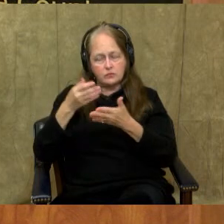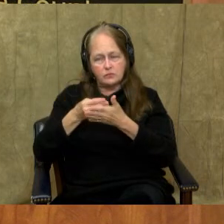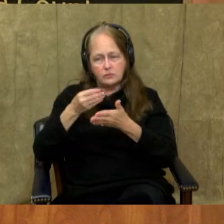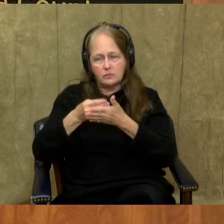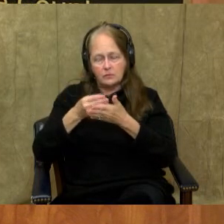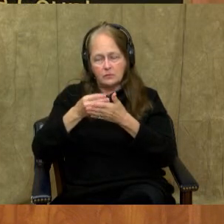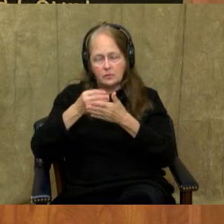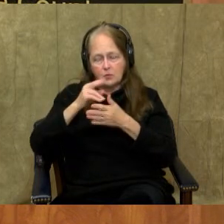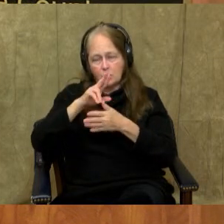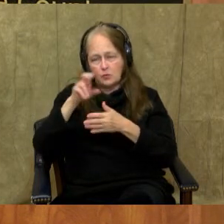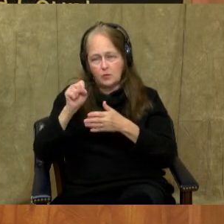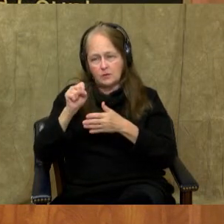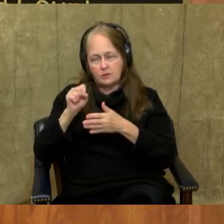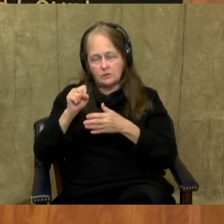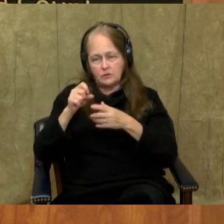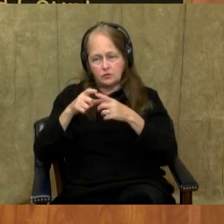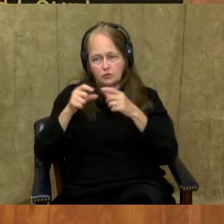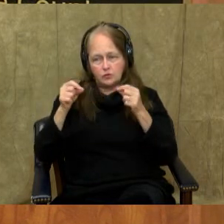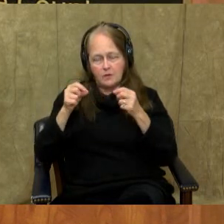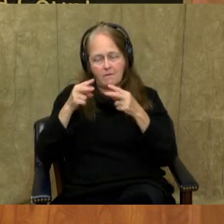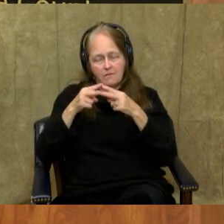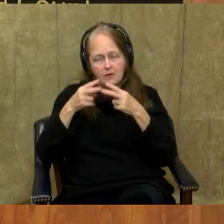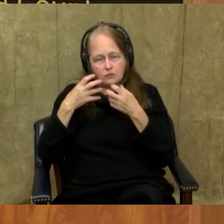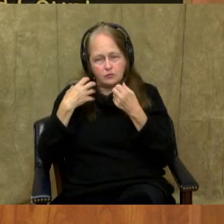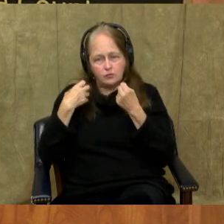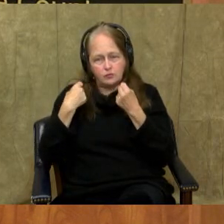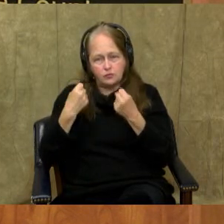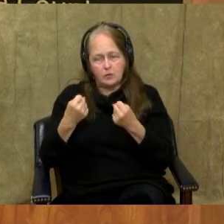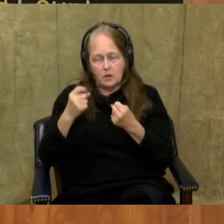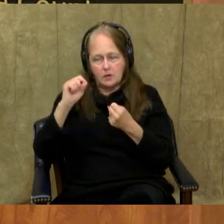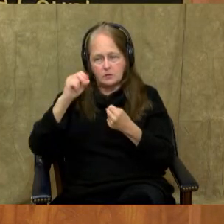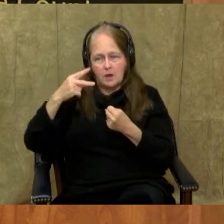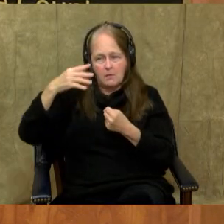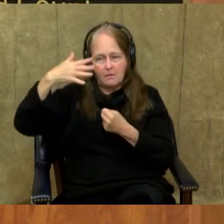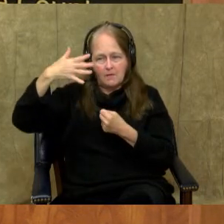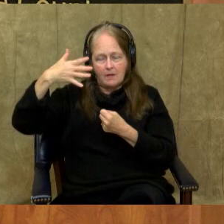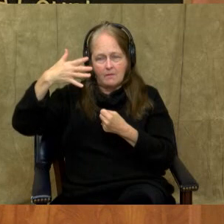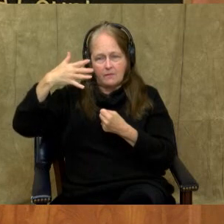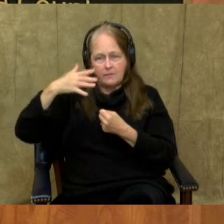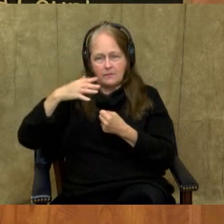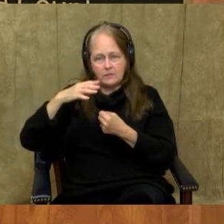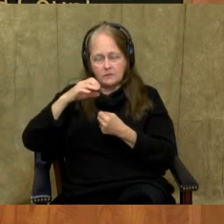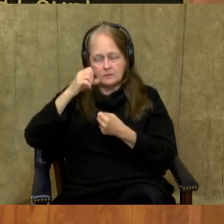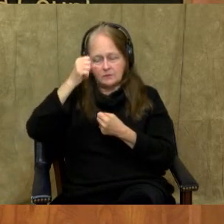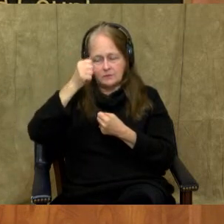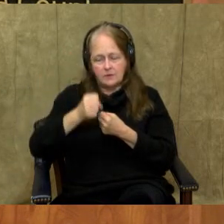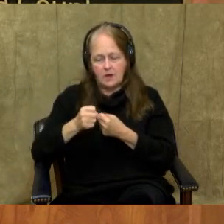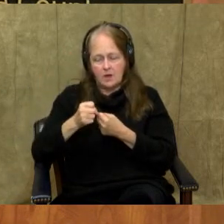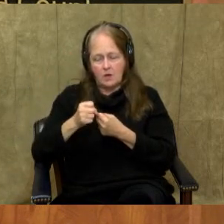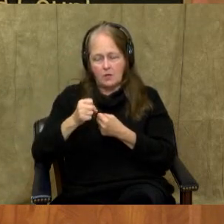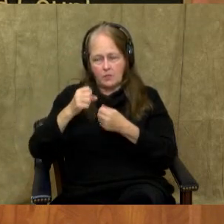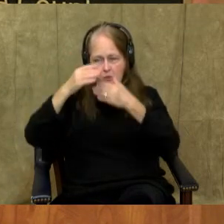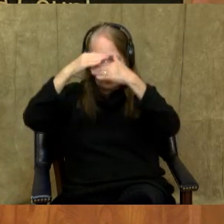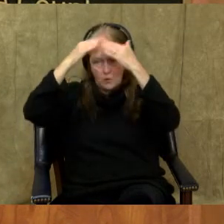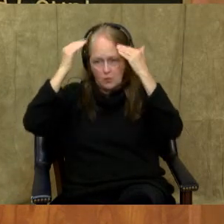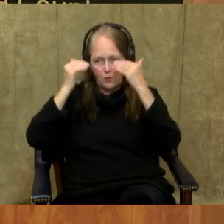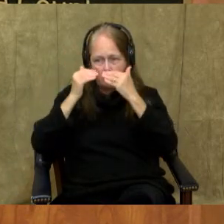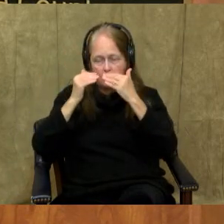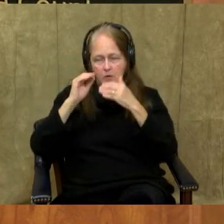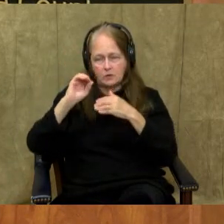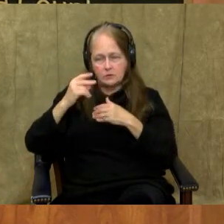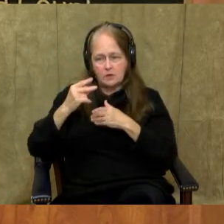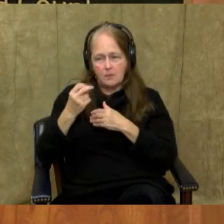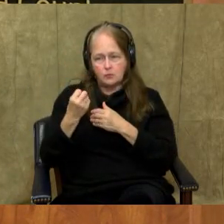behind the United States. Japan, a very strong top 5 economy. South Korea in the top 12, depending on